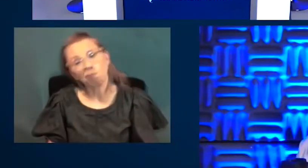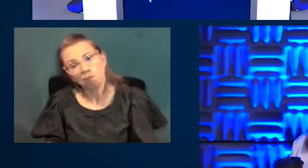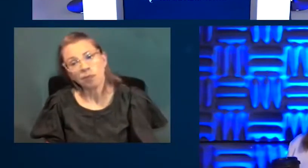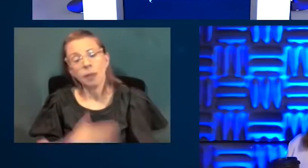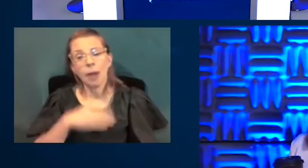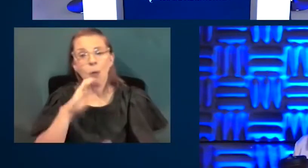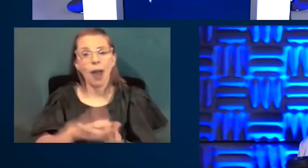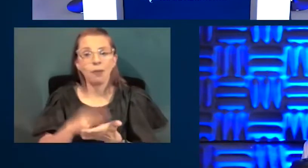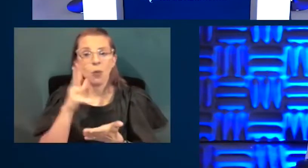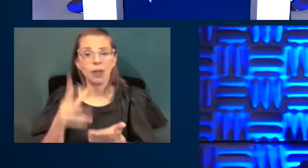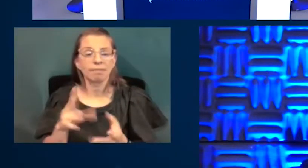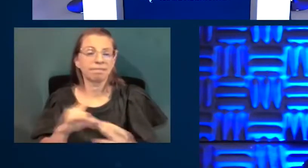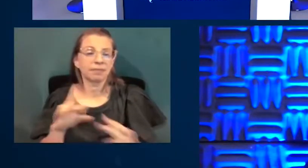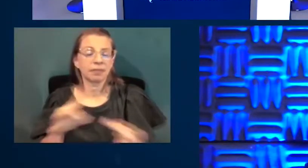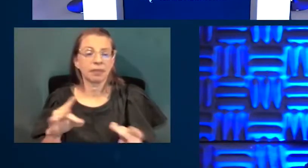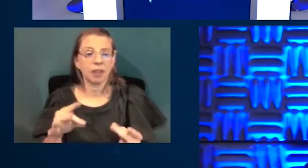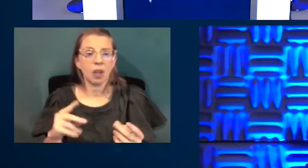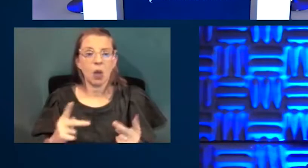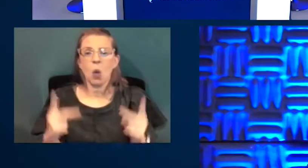I've been in the worst mood ever